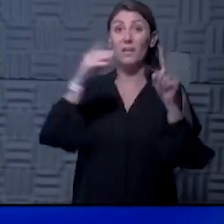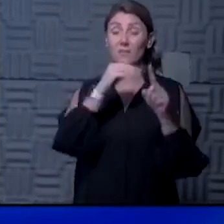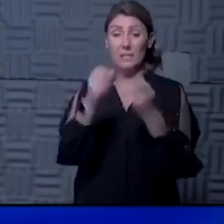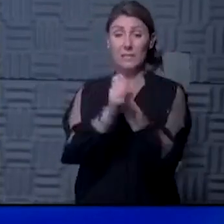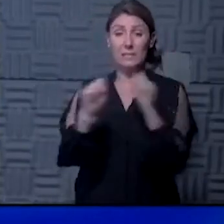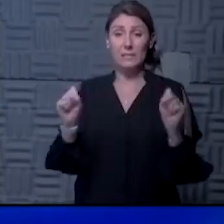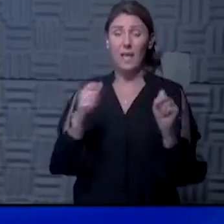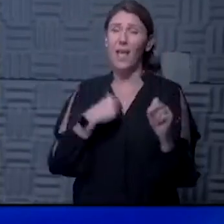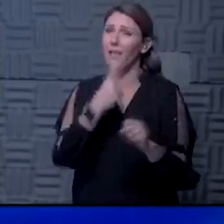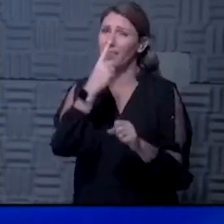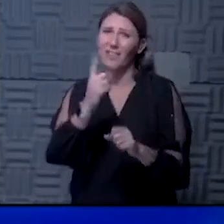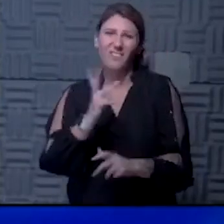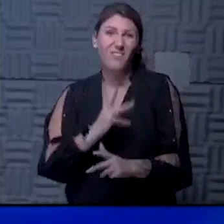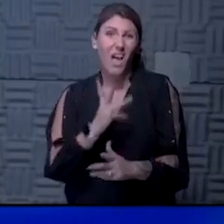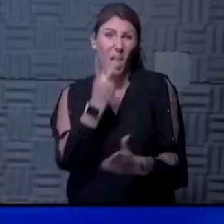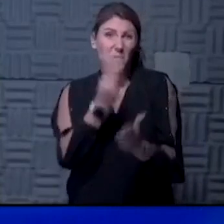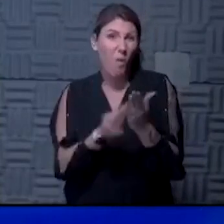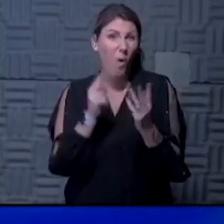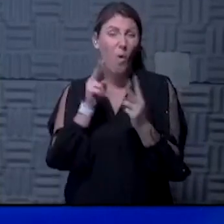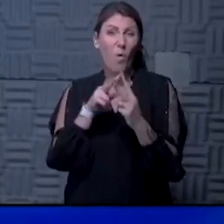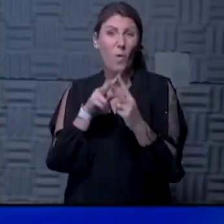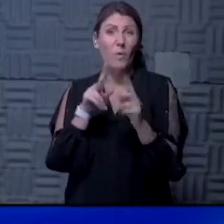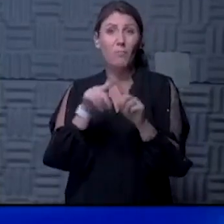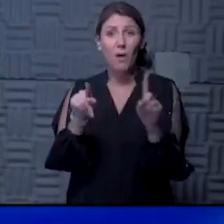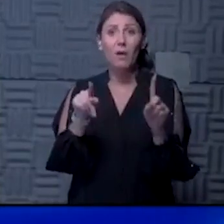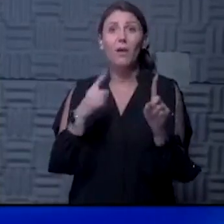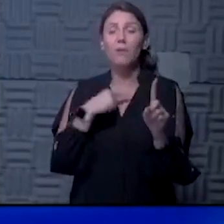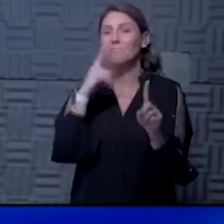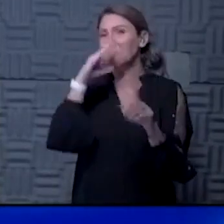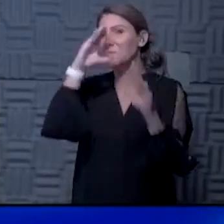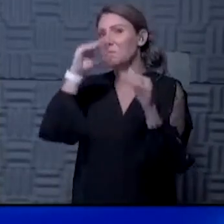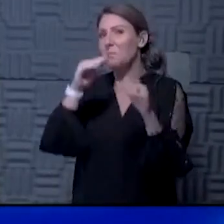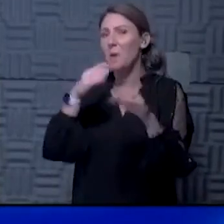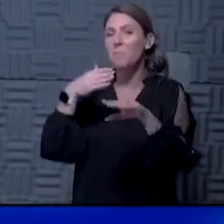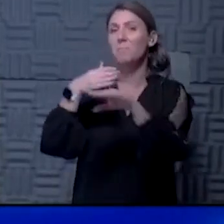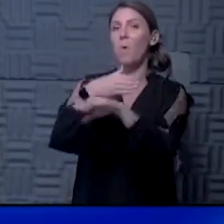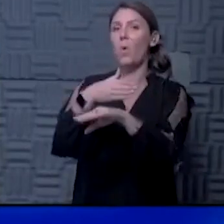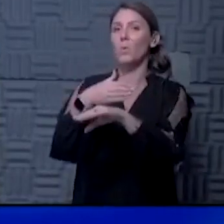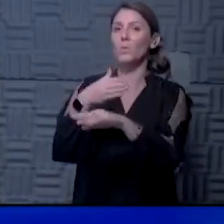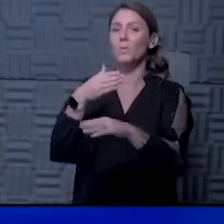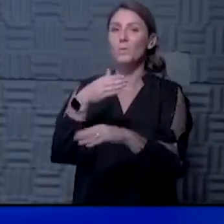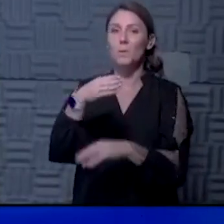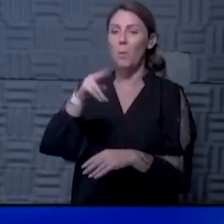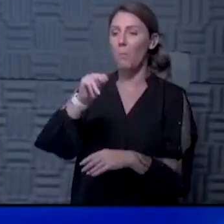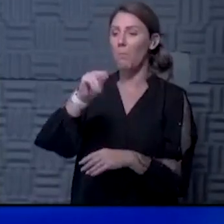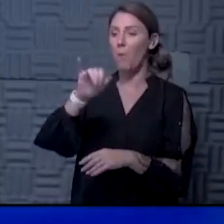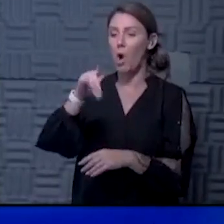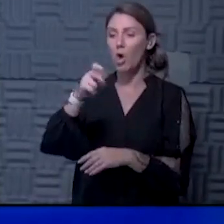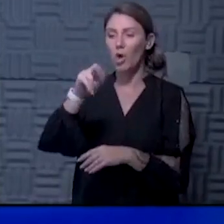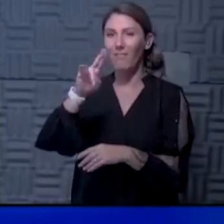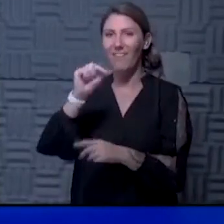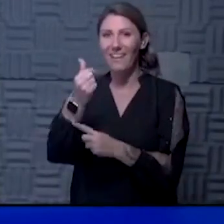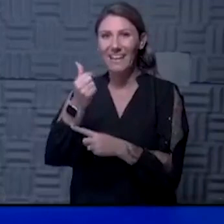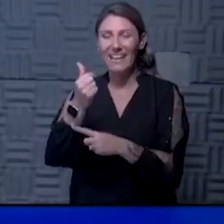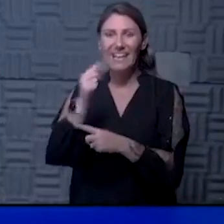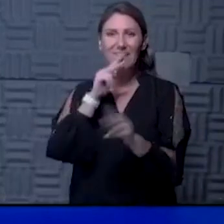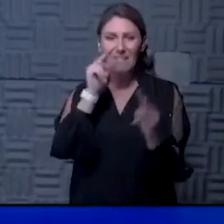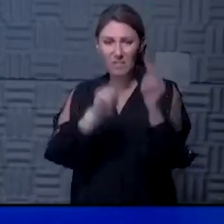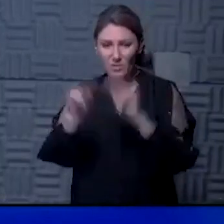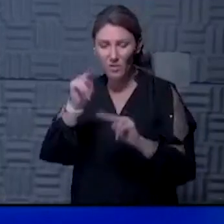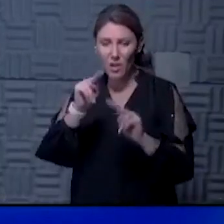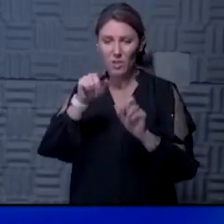think we're going to be okay on both of those, but I expect that there will be some what we call the post-marketing surveillance. That is, after something's